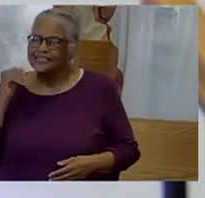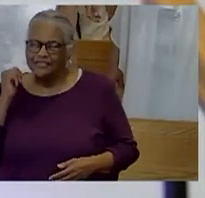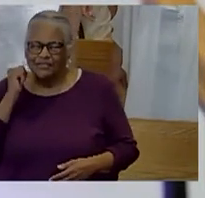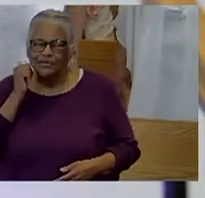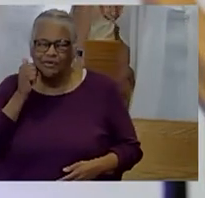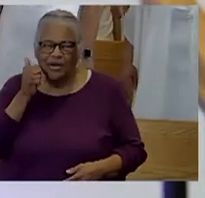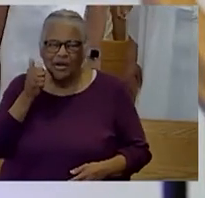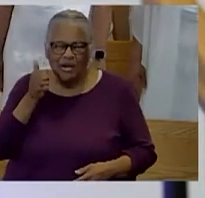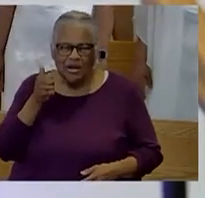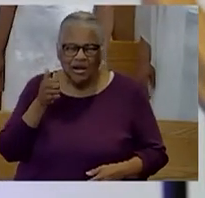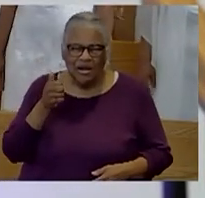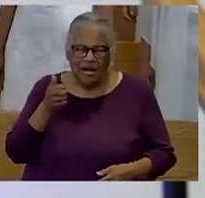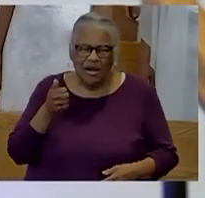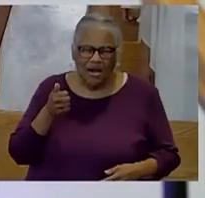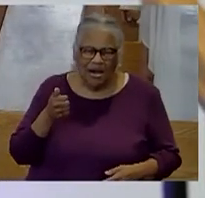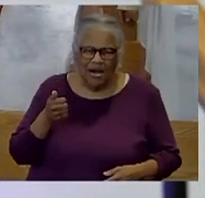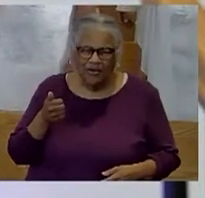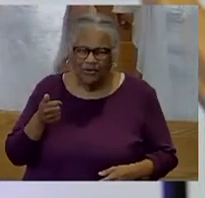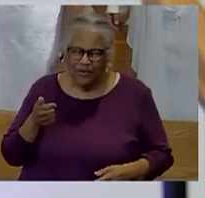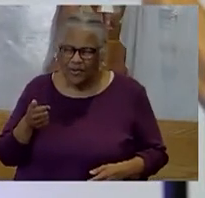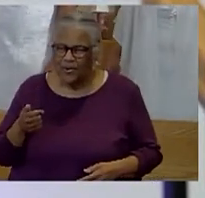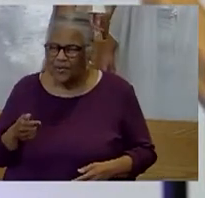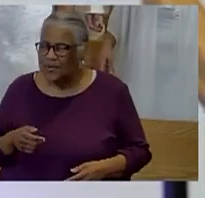Face tomorrow.